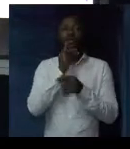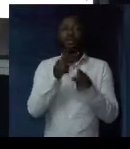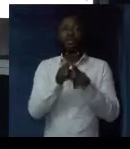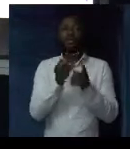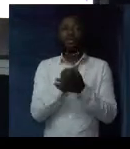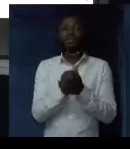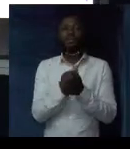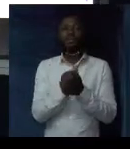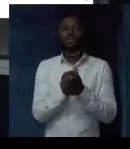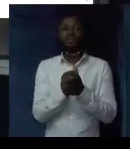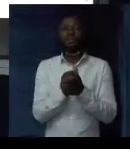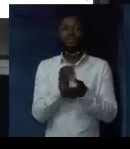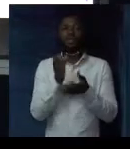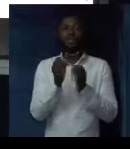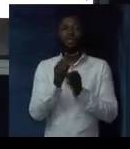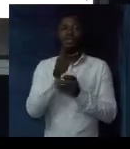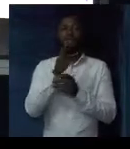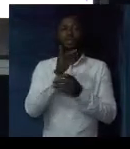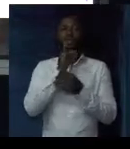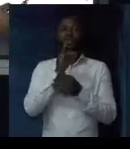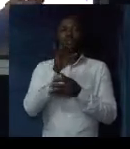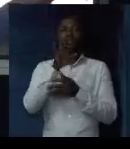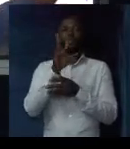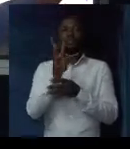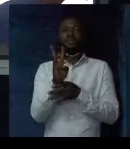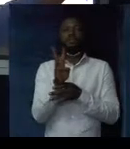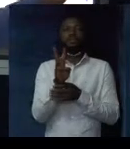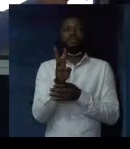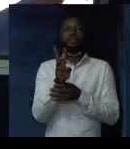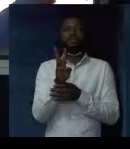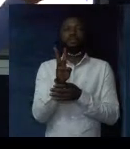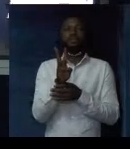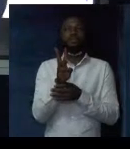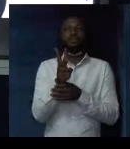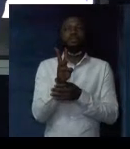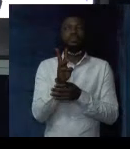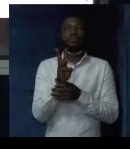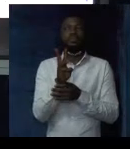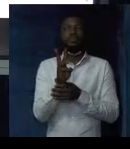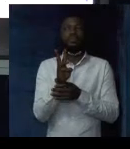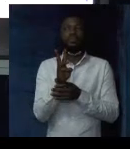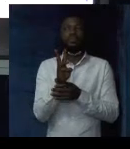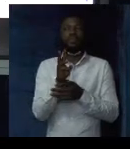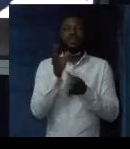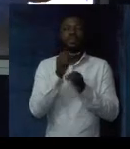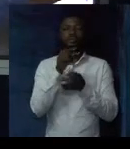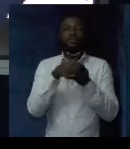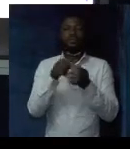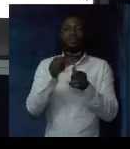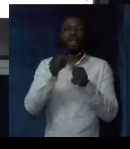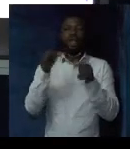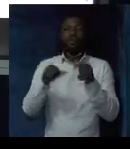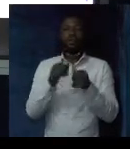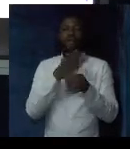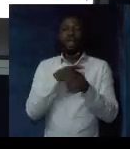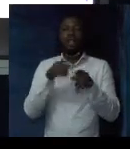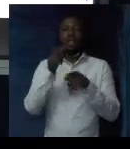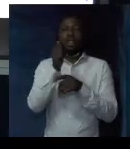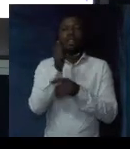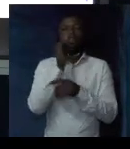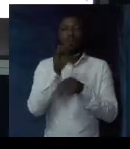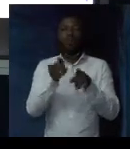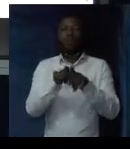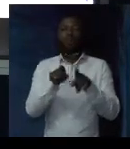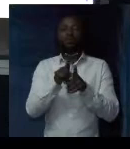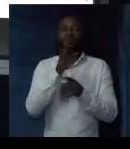arrived at. Now, if B is 56, then if this angle is 56, then A will also